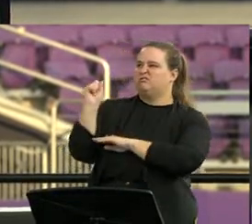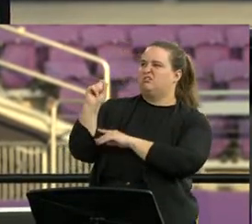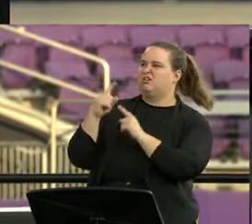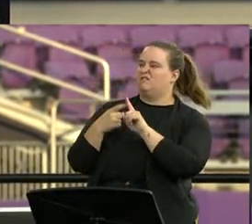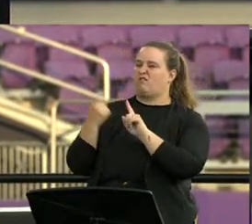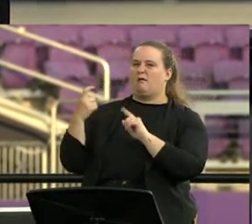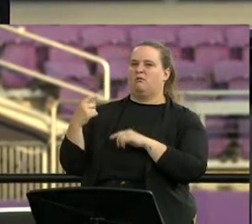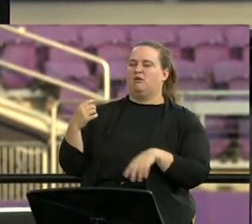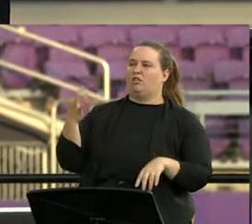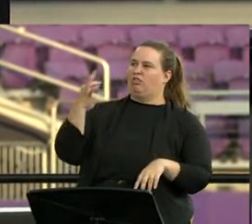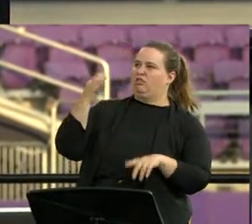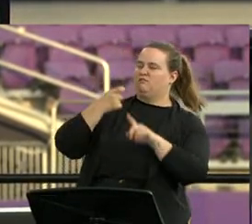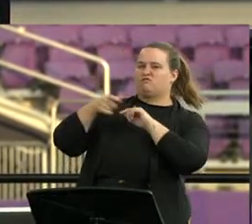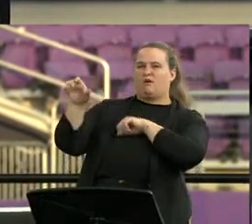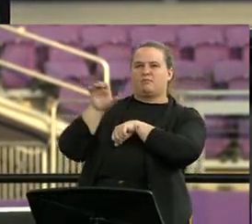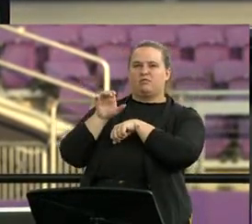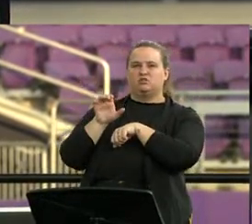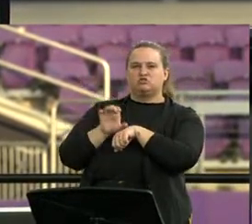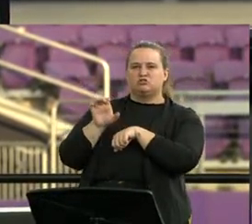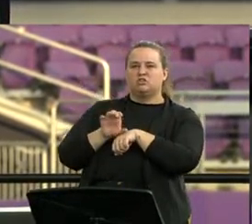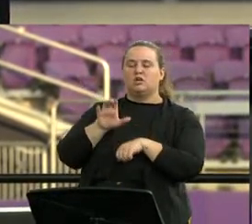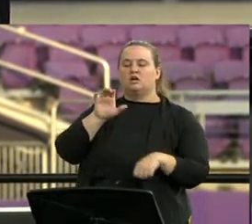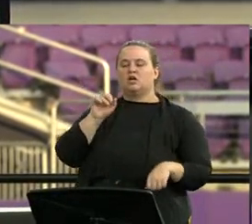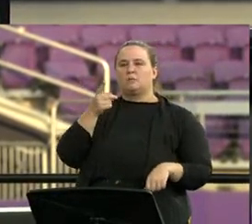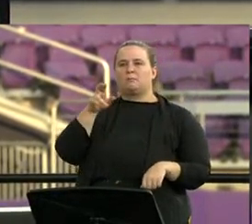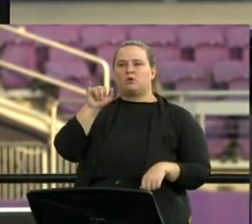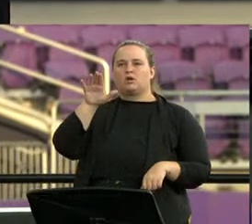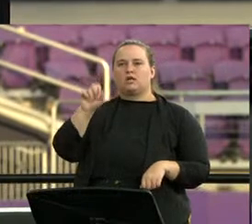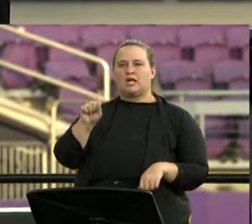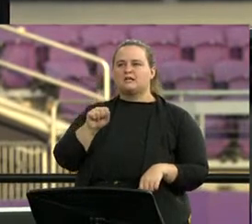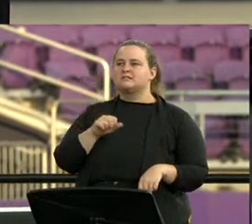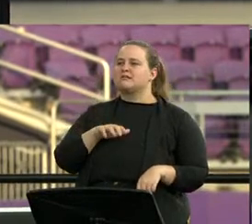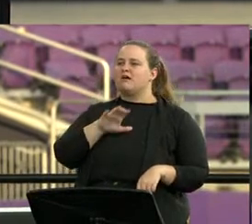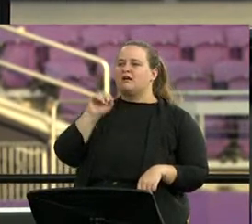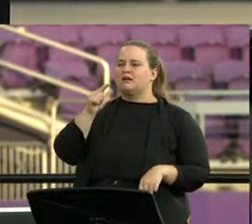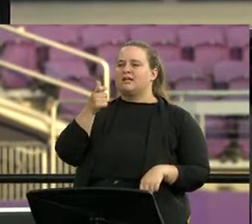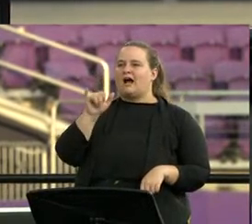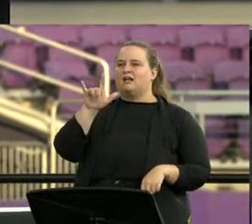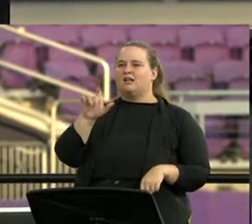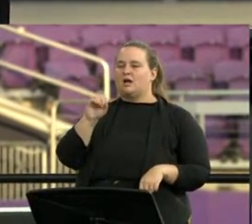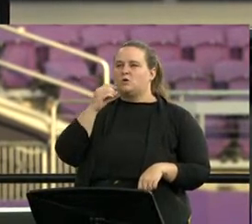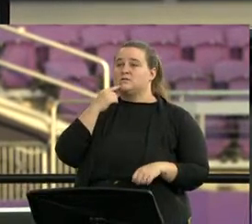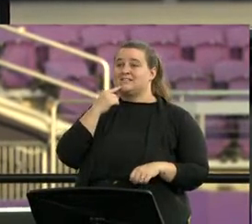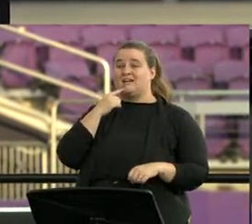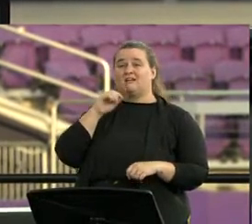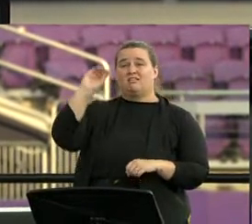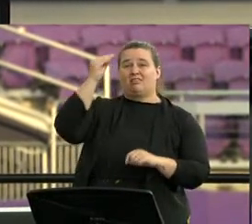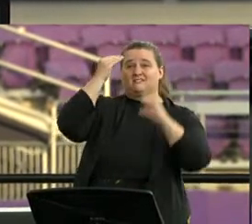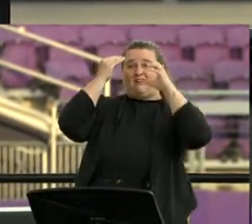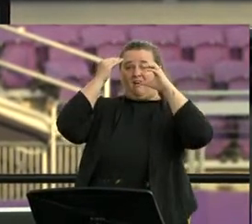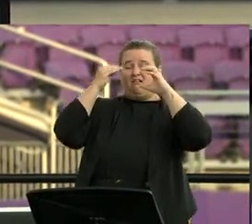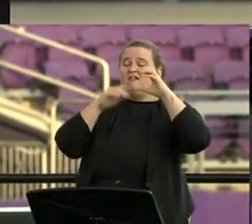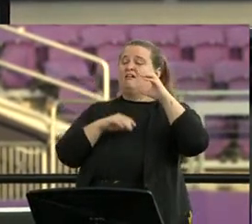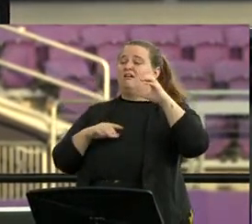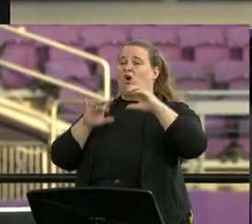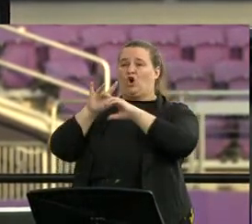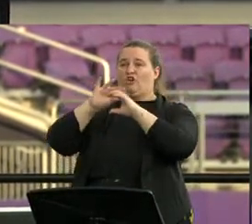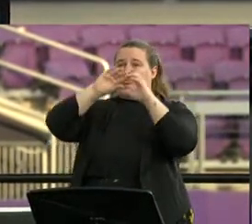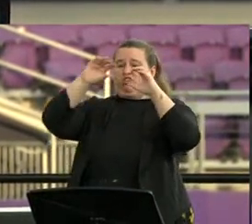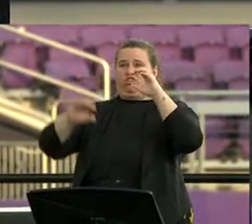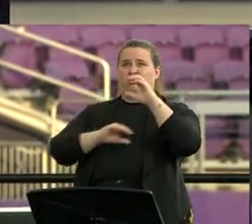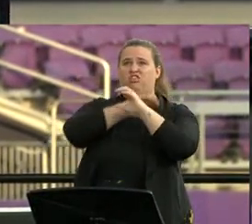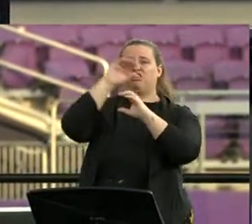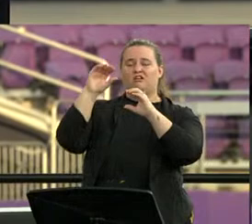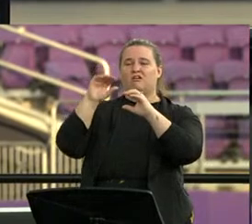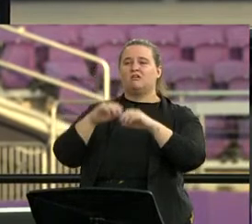patronizing seniority of the church, Copernicus and Galileo boldly posited that the earth revolved around the sun. Achebe, Soyinka, and